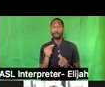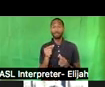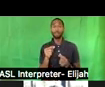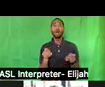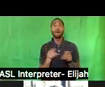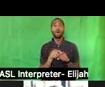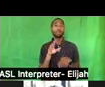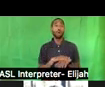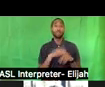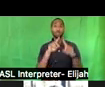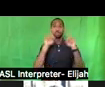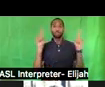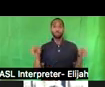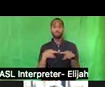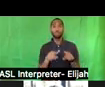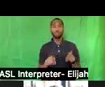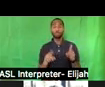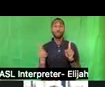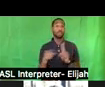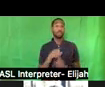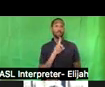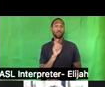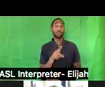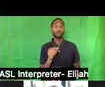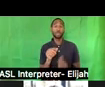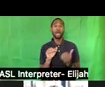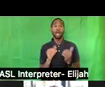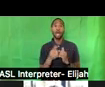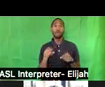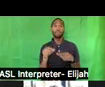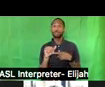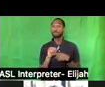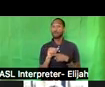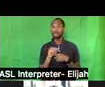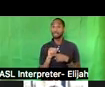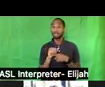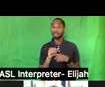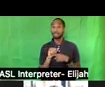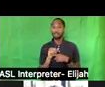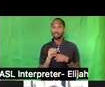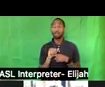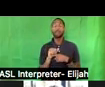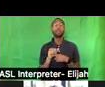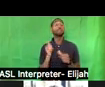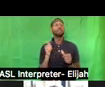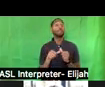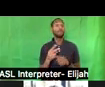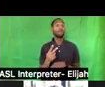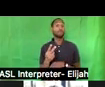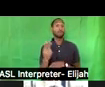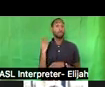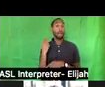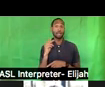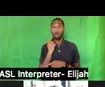the screen. The first question is, how could this practice, again, thinking back to the practice that we